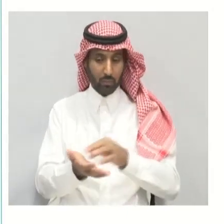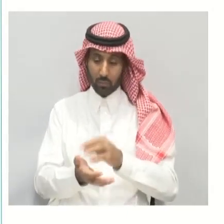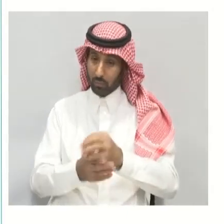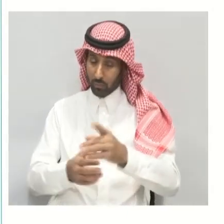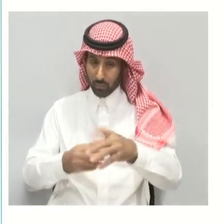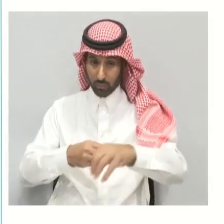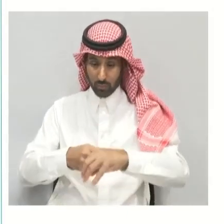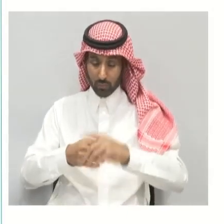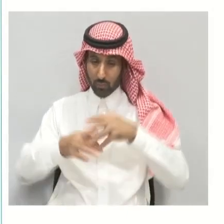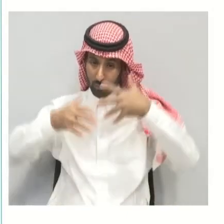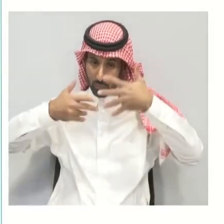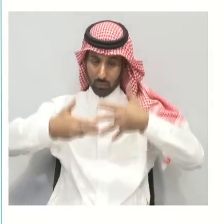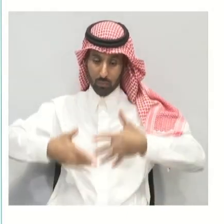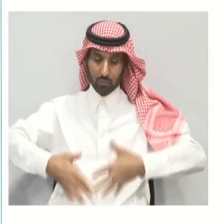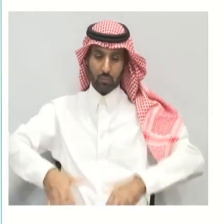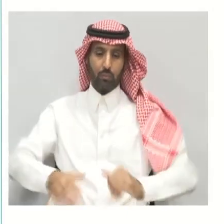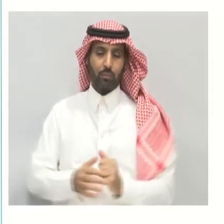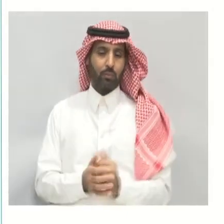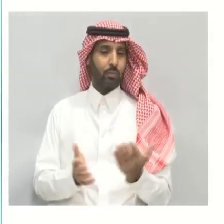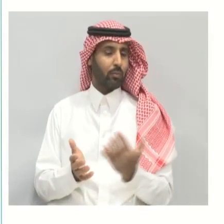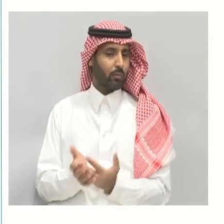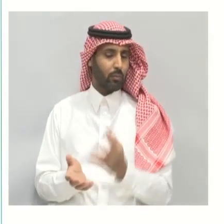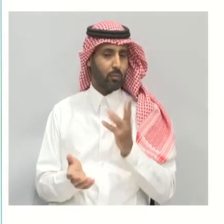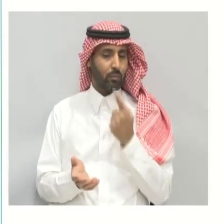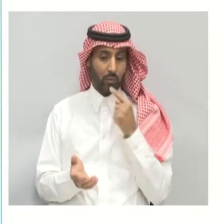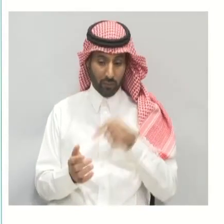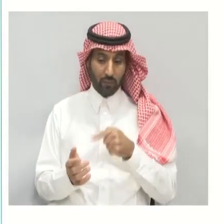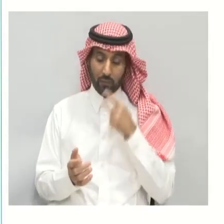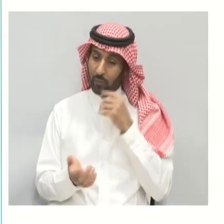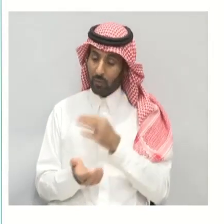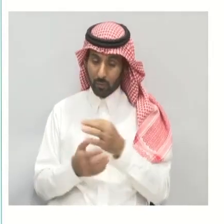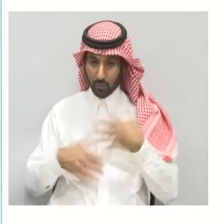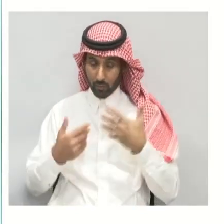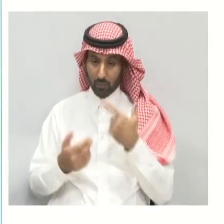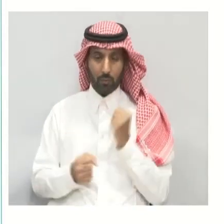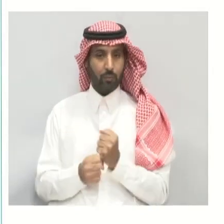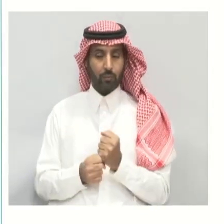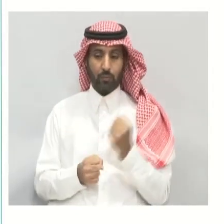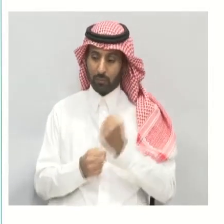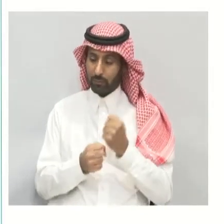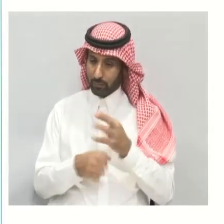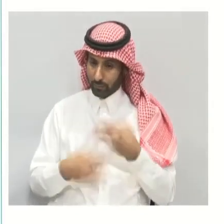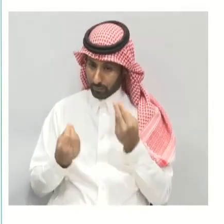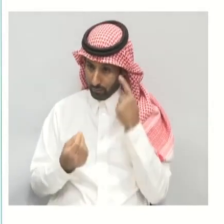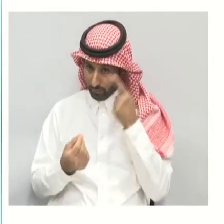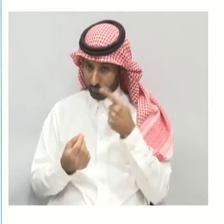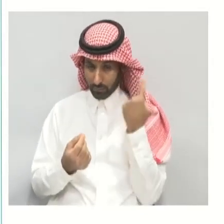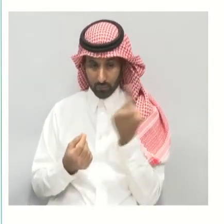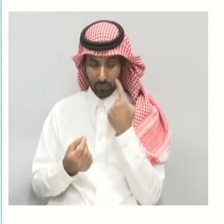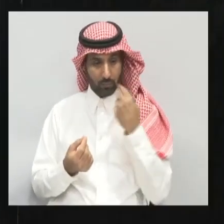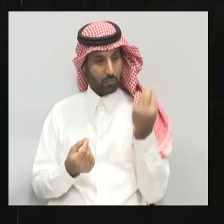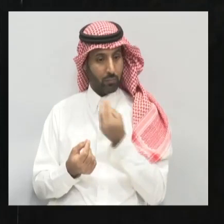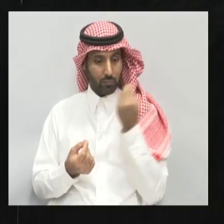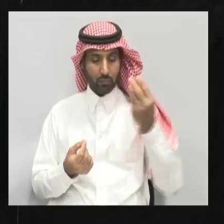towns that is near these waterfalls, and also if there is other attractions. If there are things that visitors